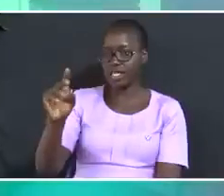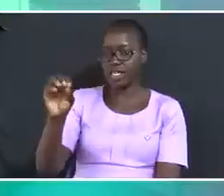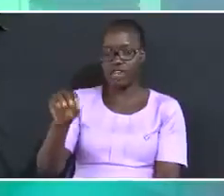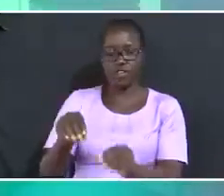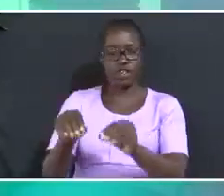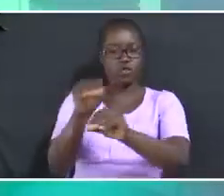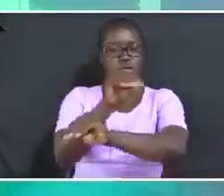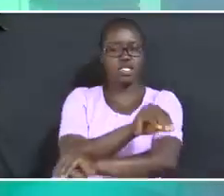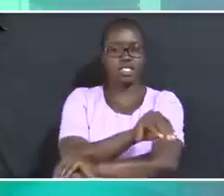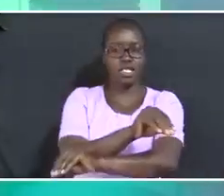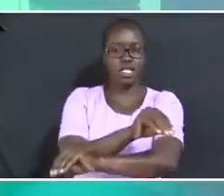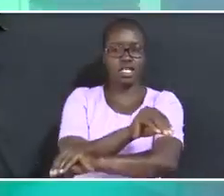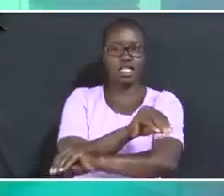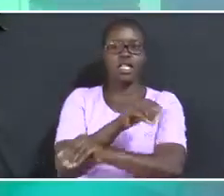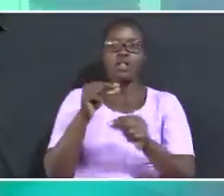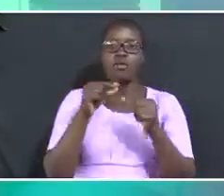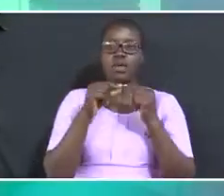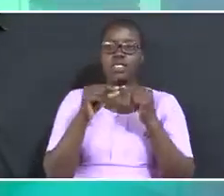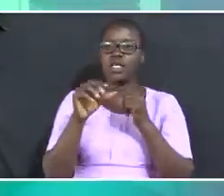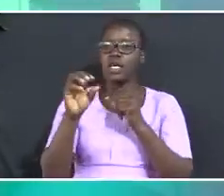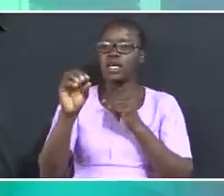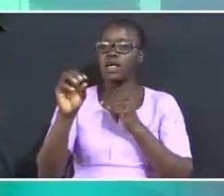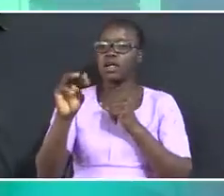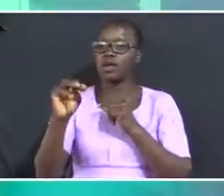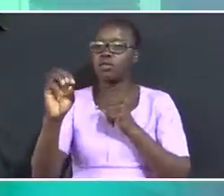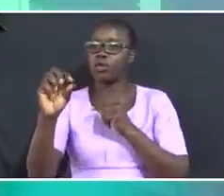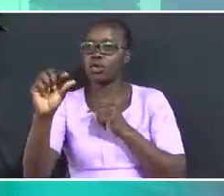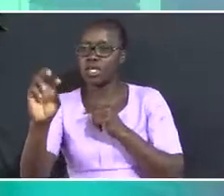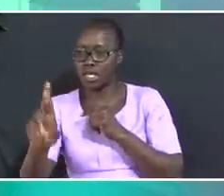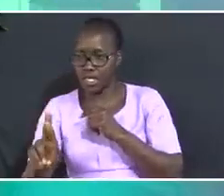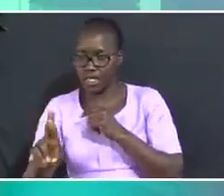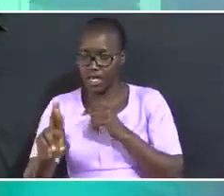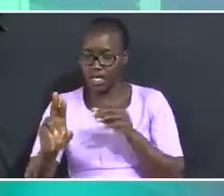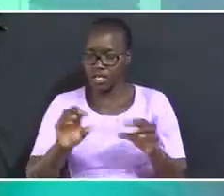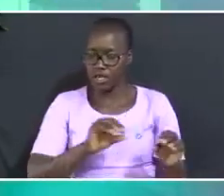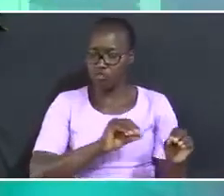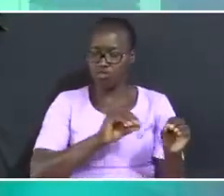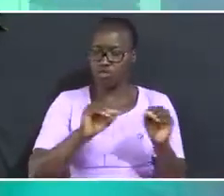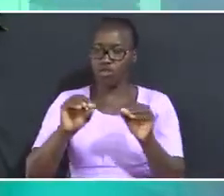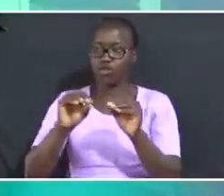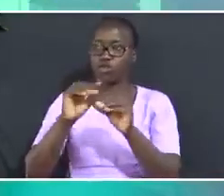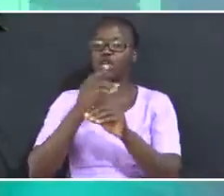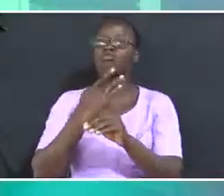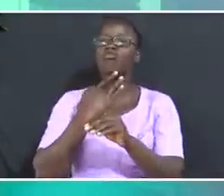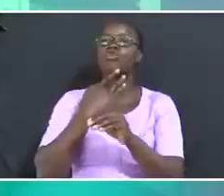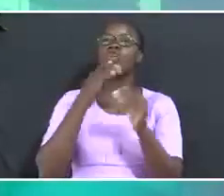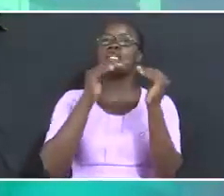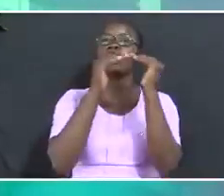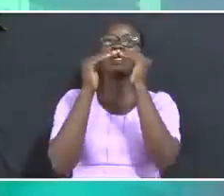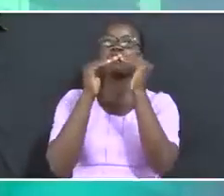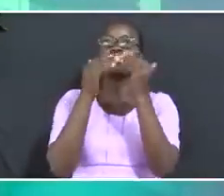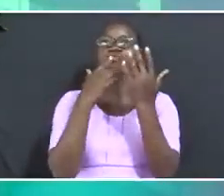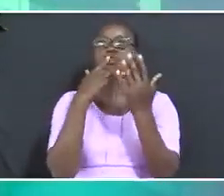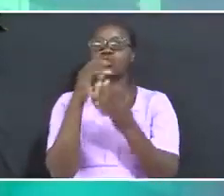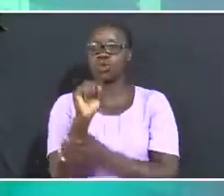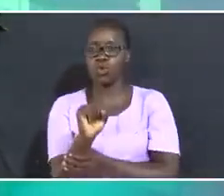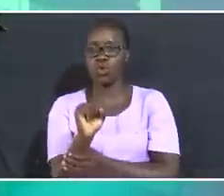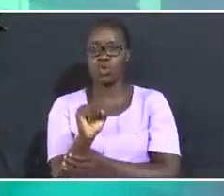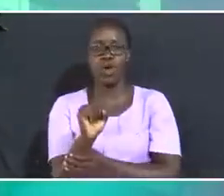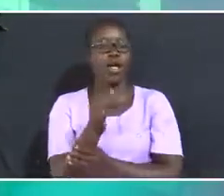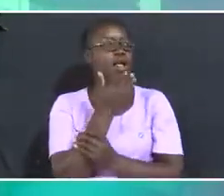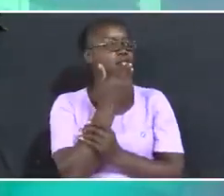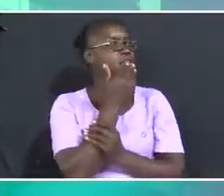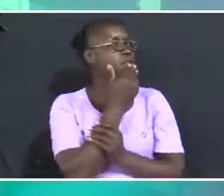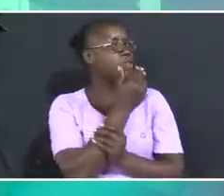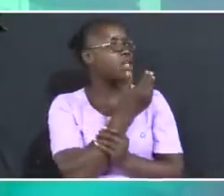Mobel, who has since moved to the union level as VOP director. And so thank